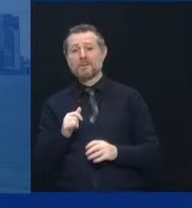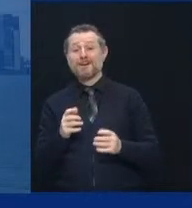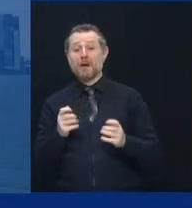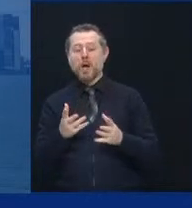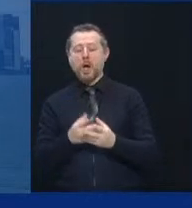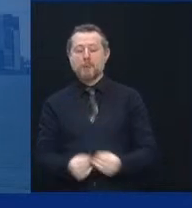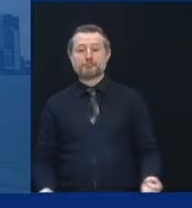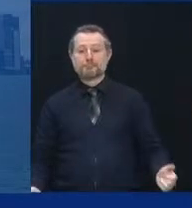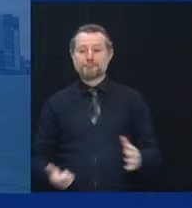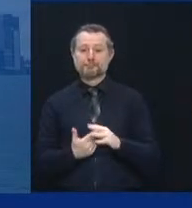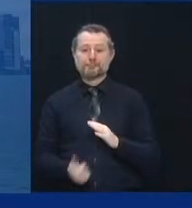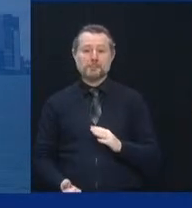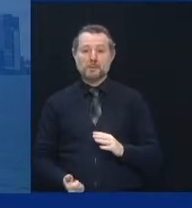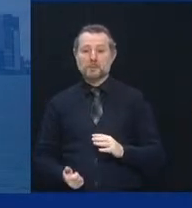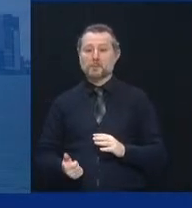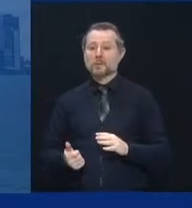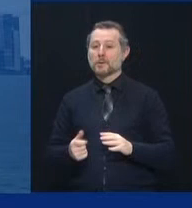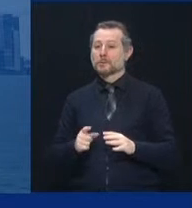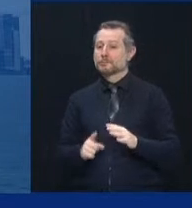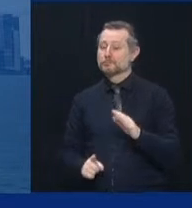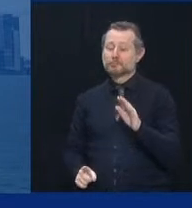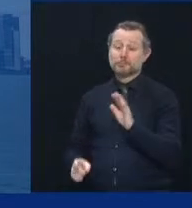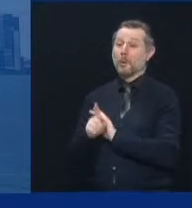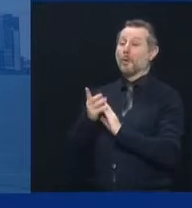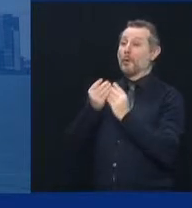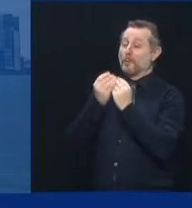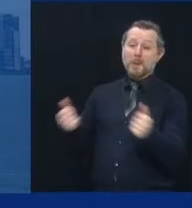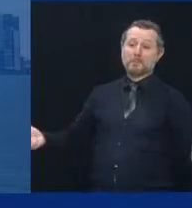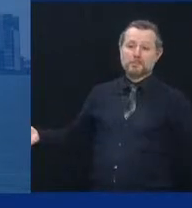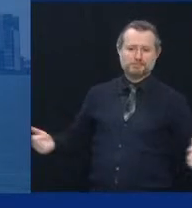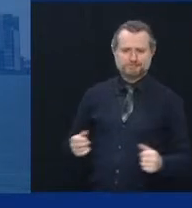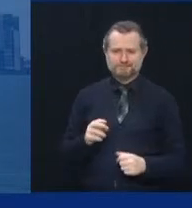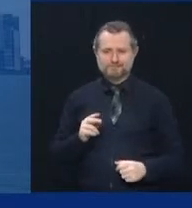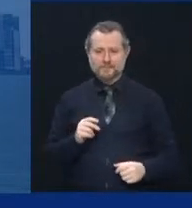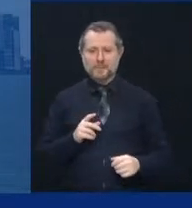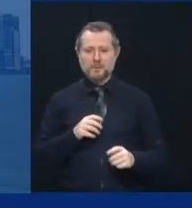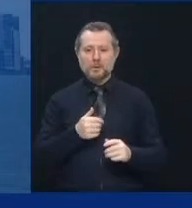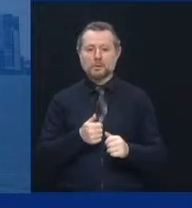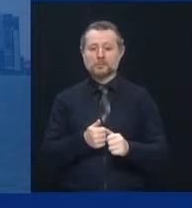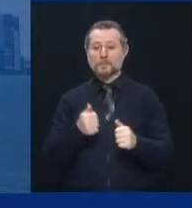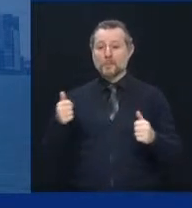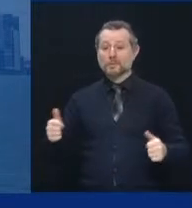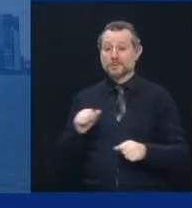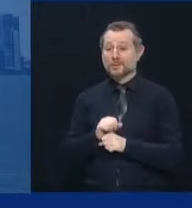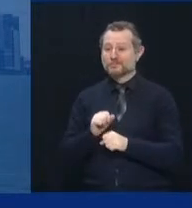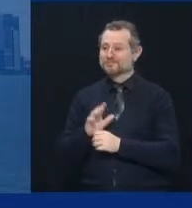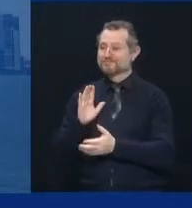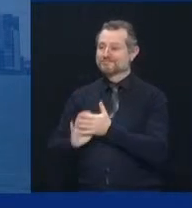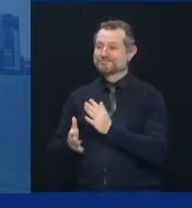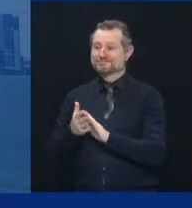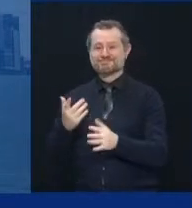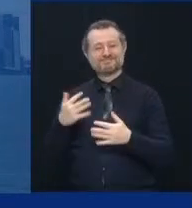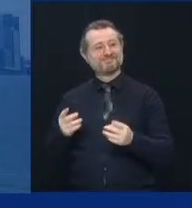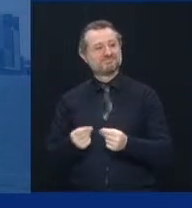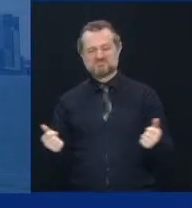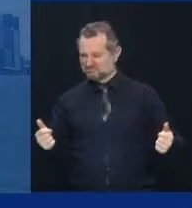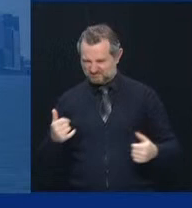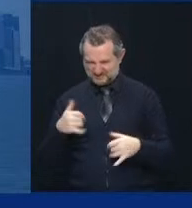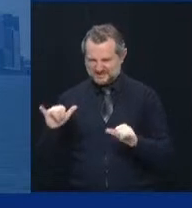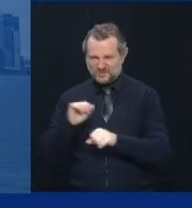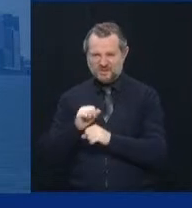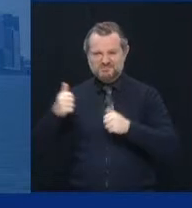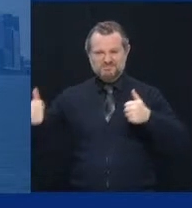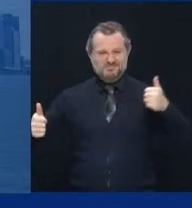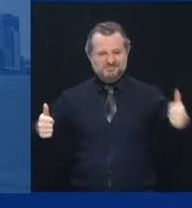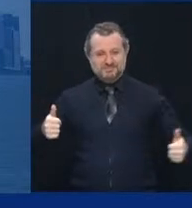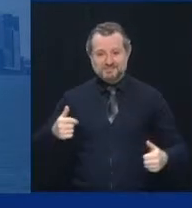This whole remote work style doesn't go away. People have adjusted to a new way of living,